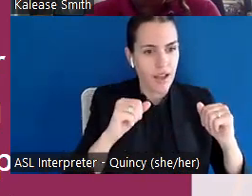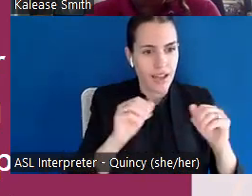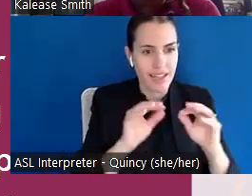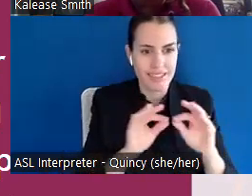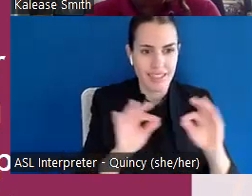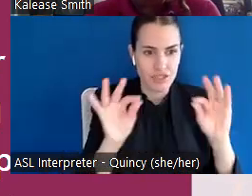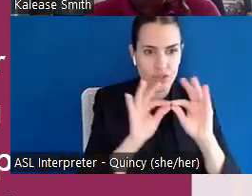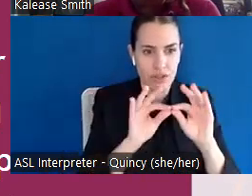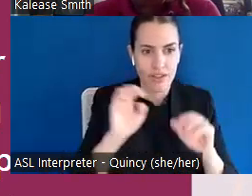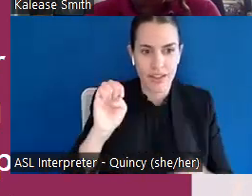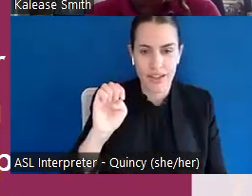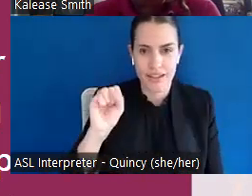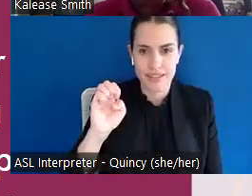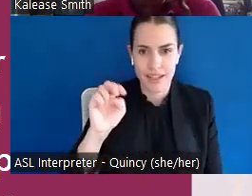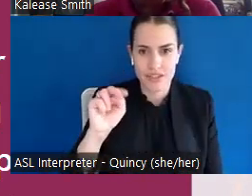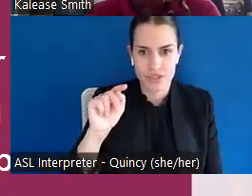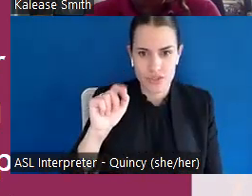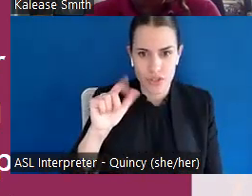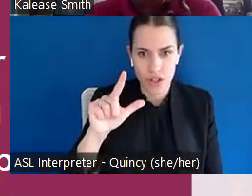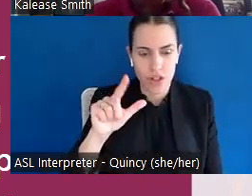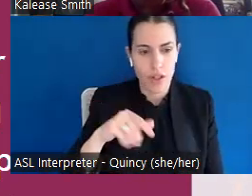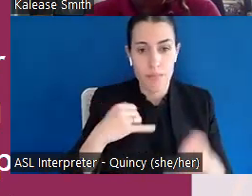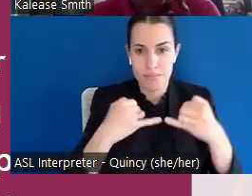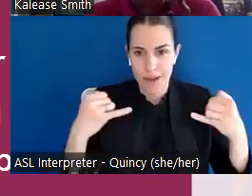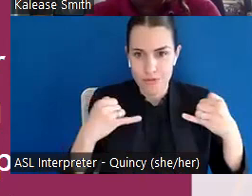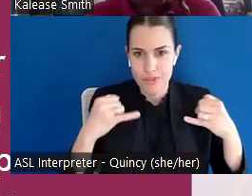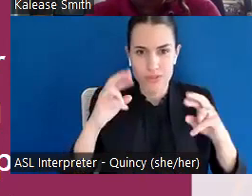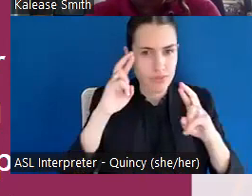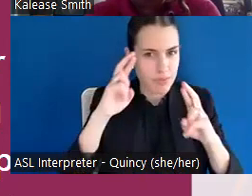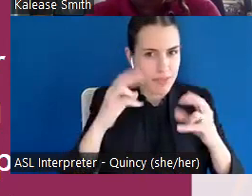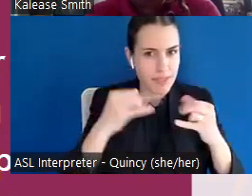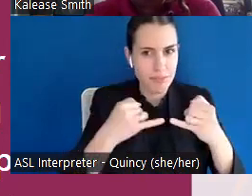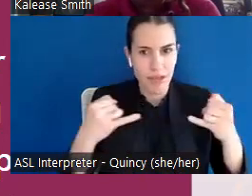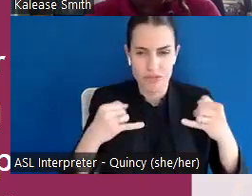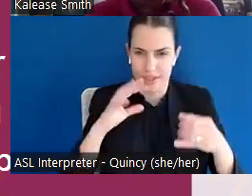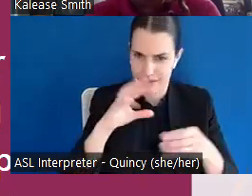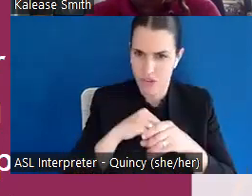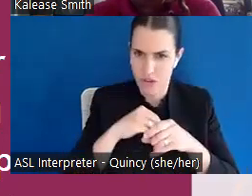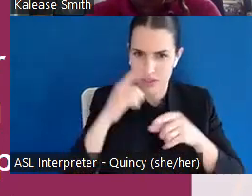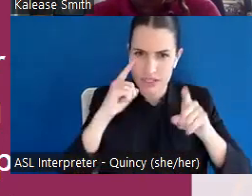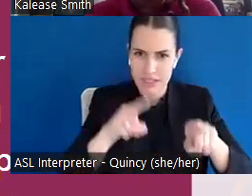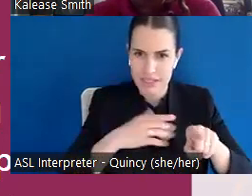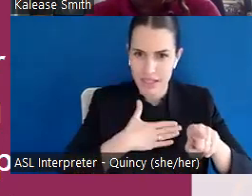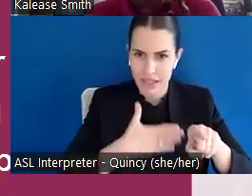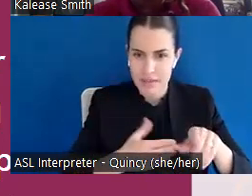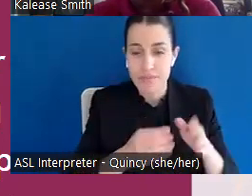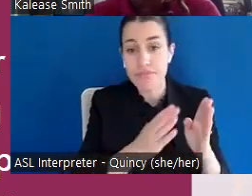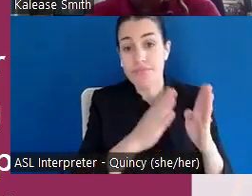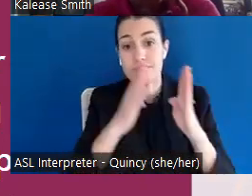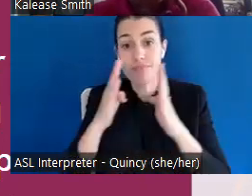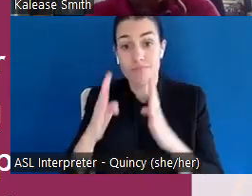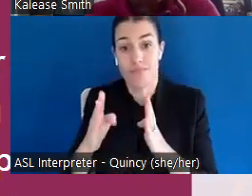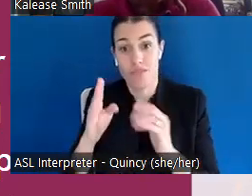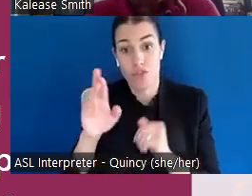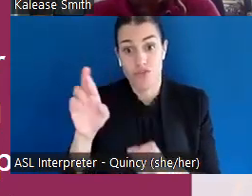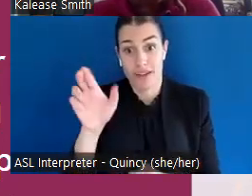I saw, boundaries is one that I saw, respecting boundaries is part of consent. And then on the right side here, we have some things that do